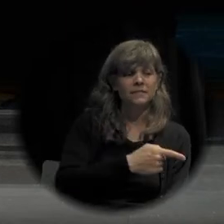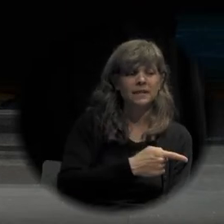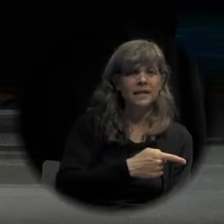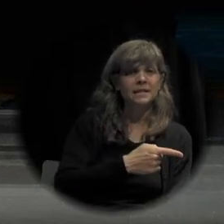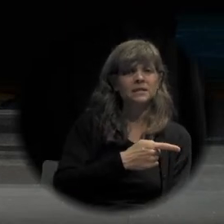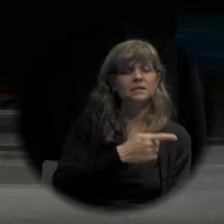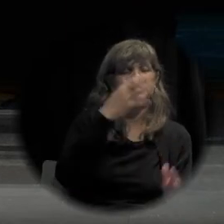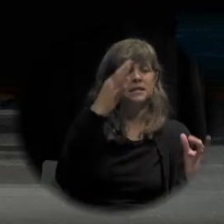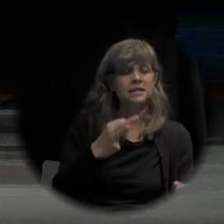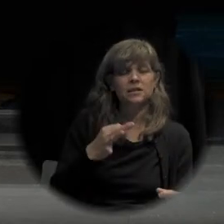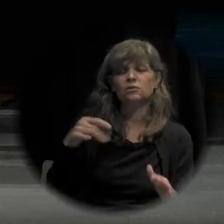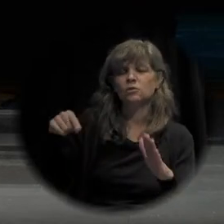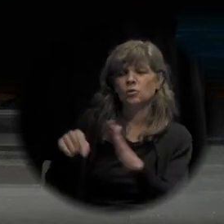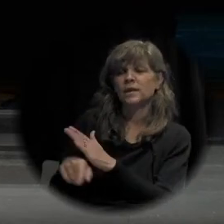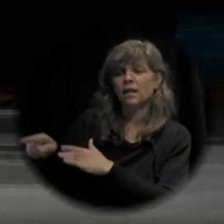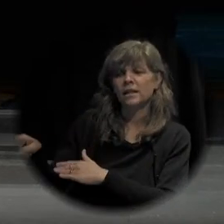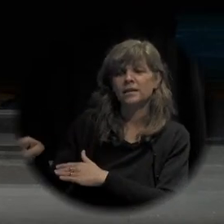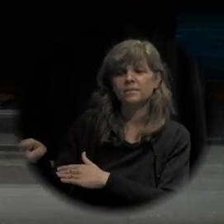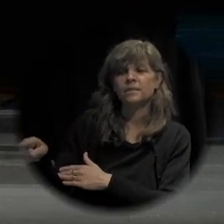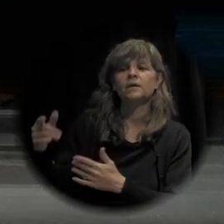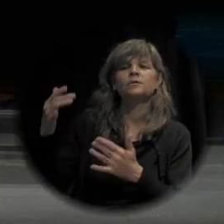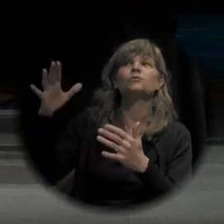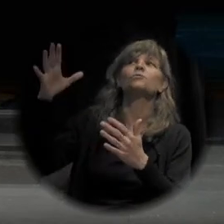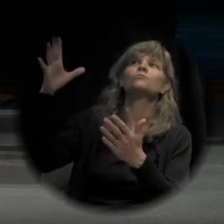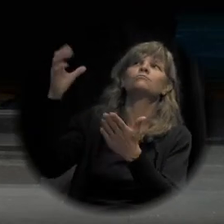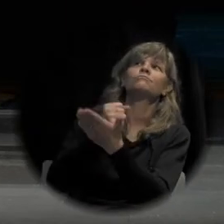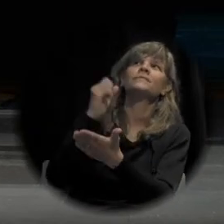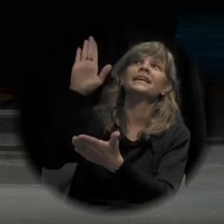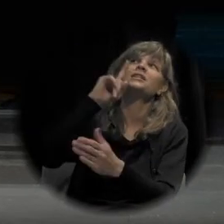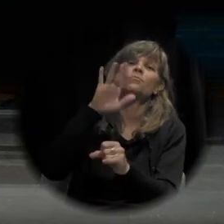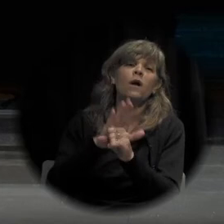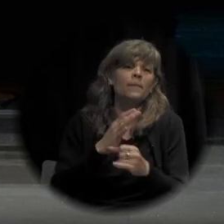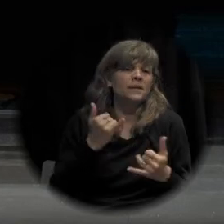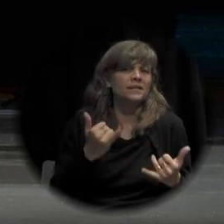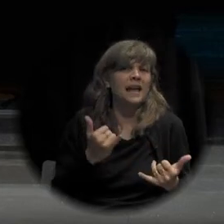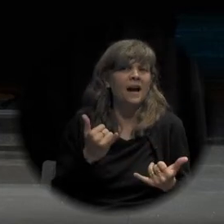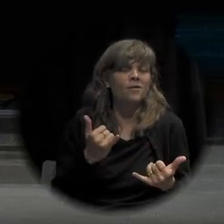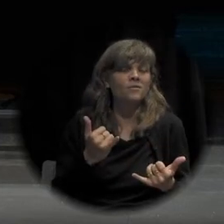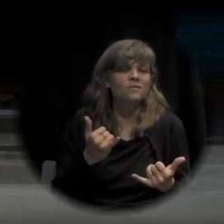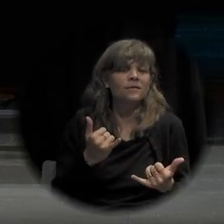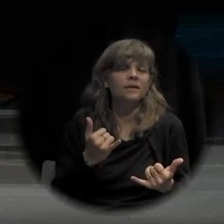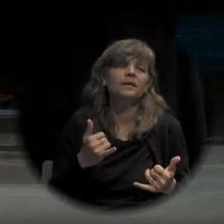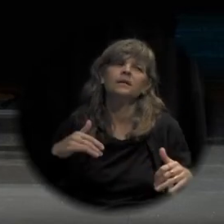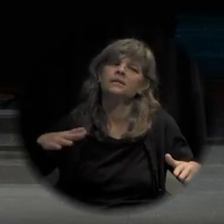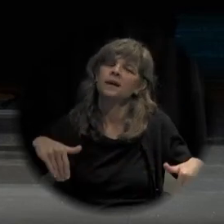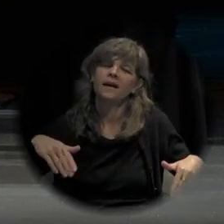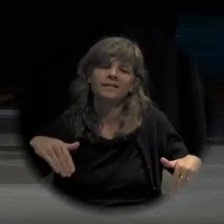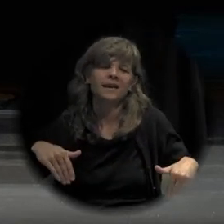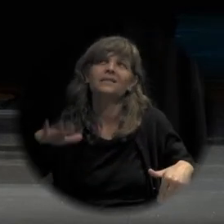Why? Those are the questions we need to think through. I mean, it's been a long time, and I don't know about you,